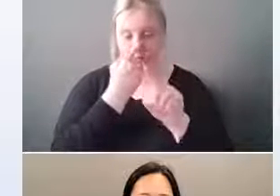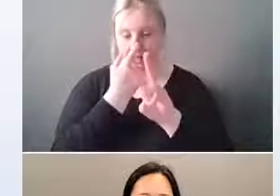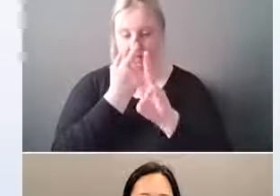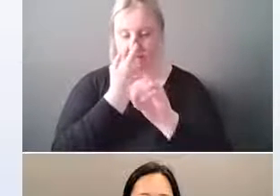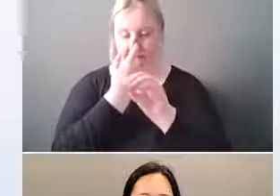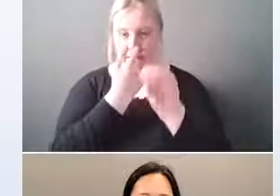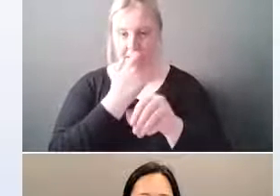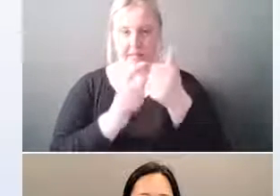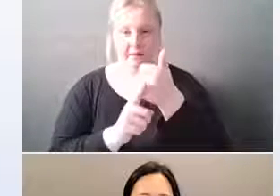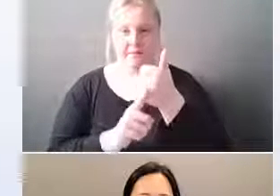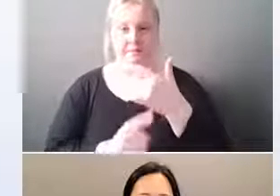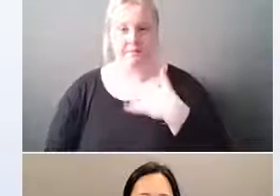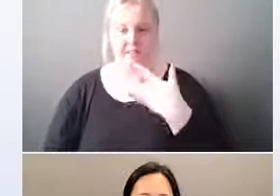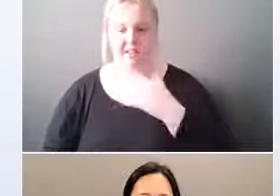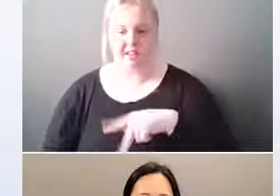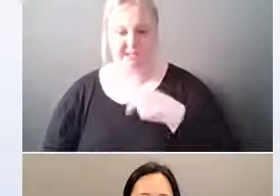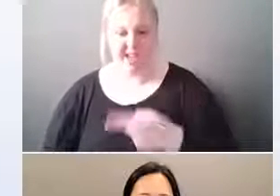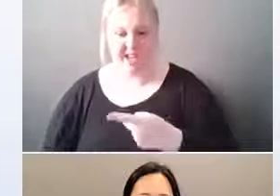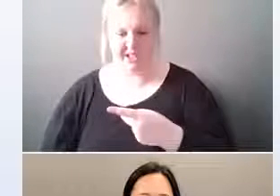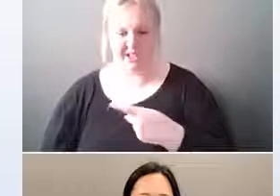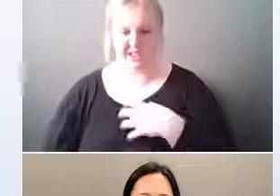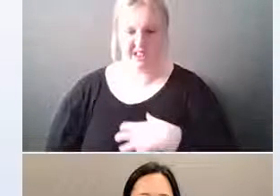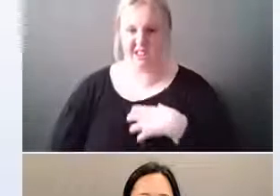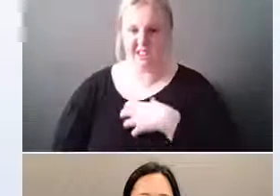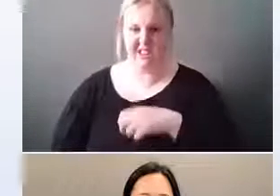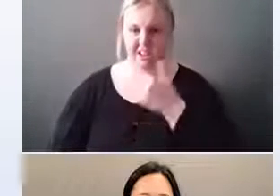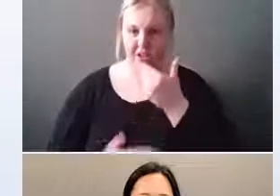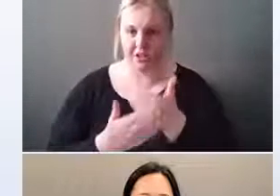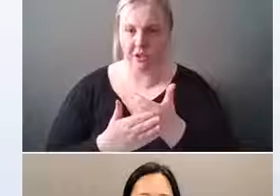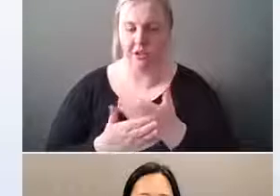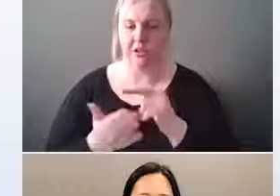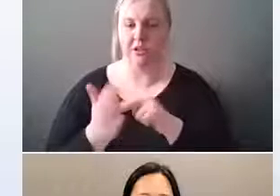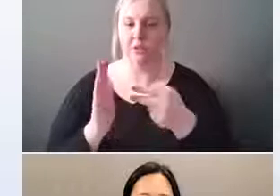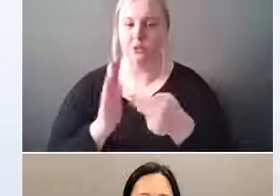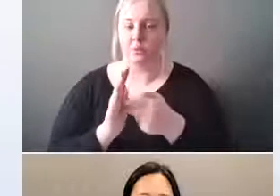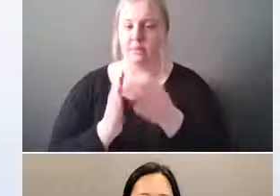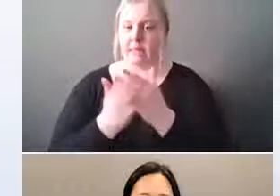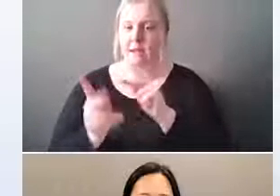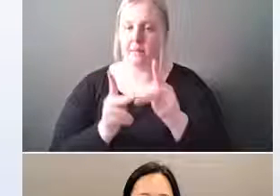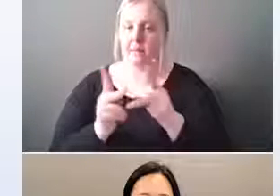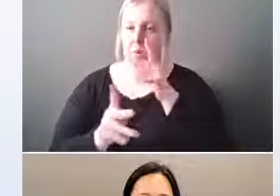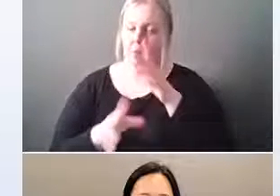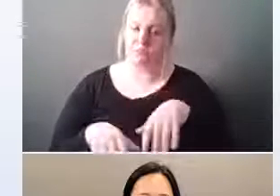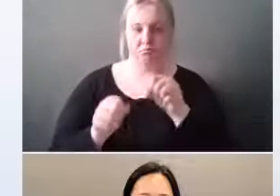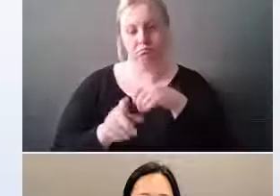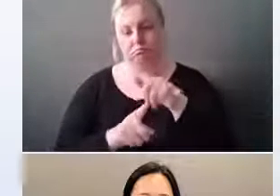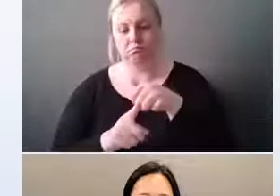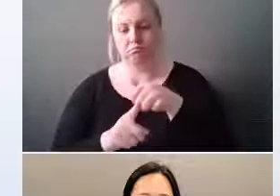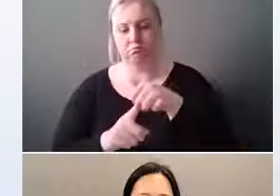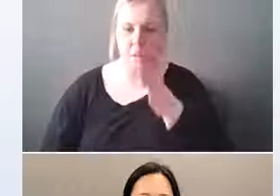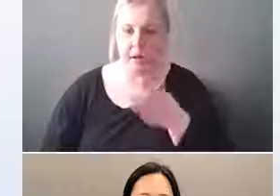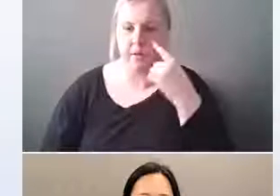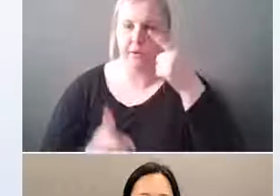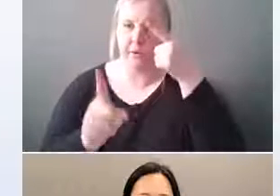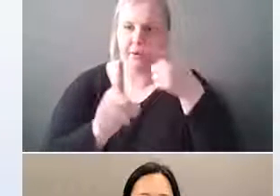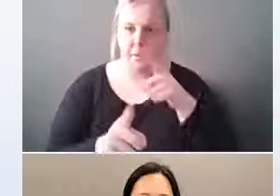and extremely upsetting. So people are clearly resorting to bullying to get what they need. And what this section does is provide